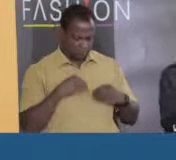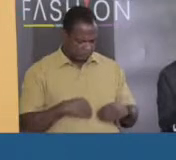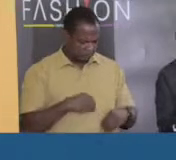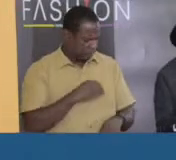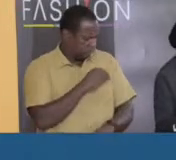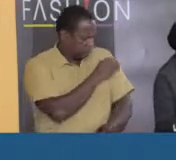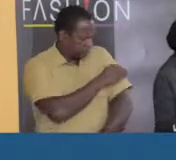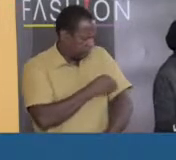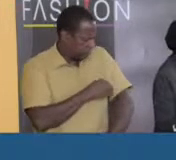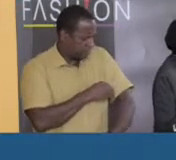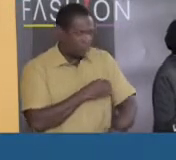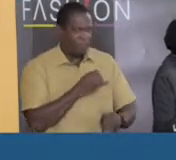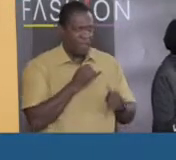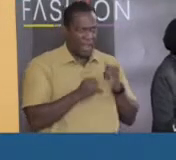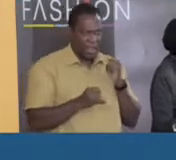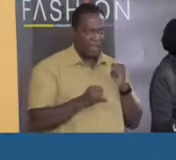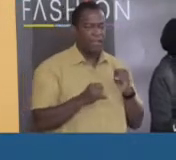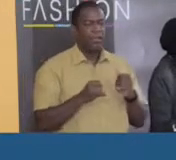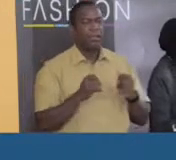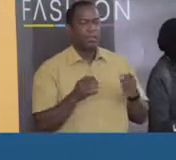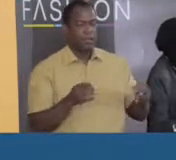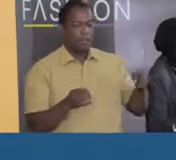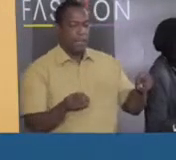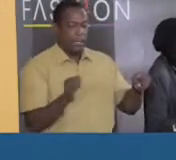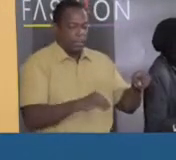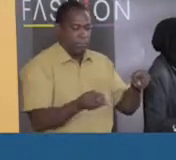course, shipping.